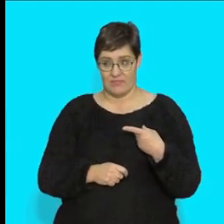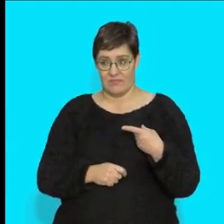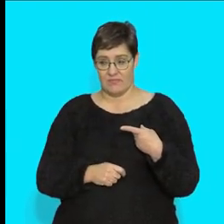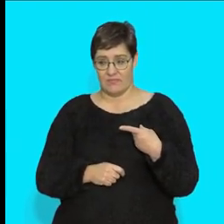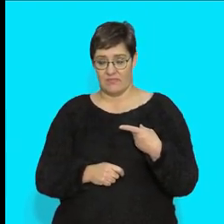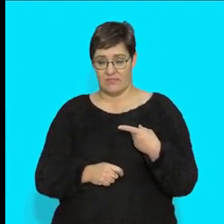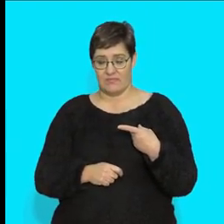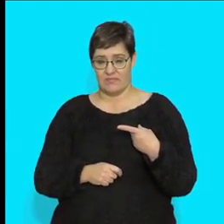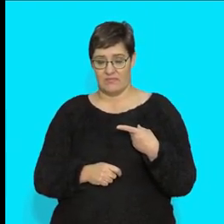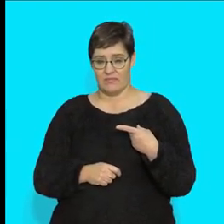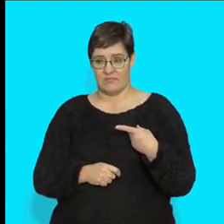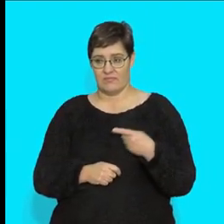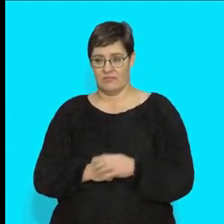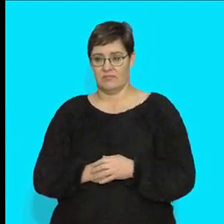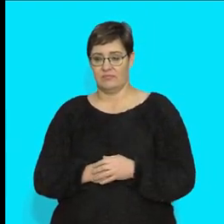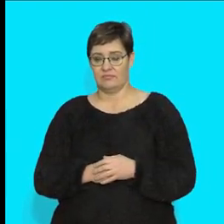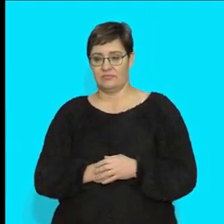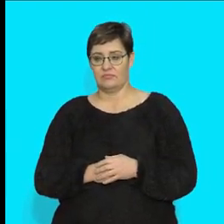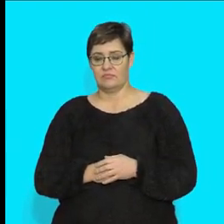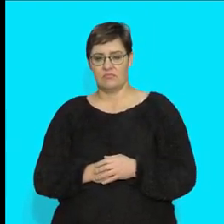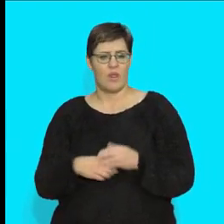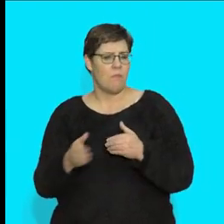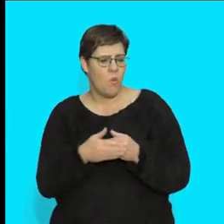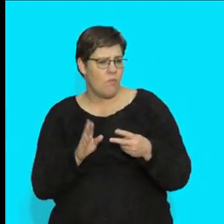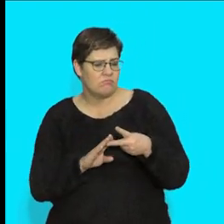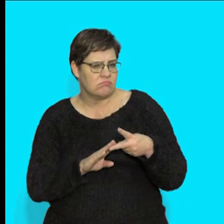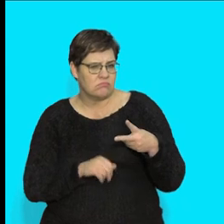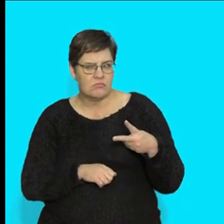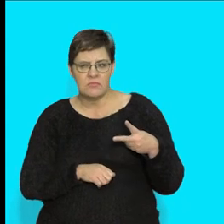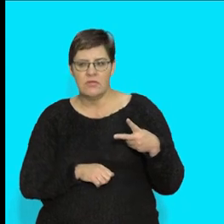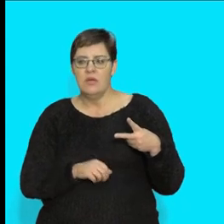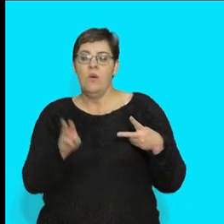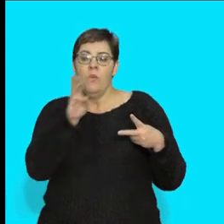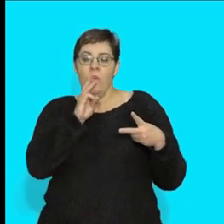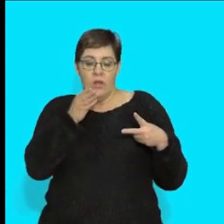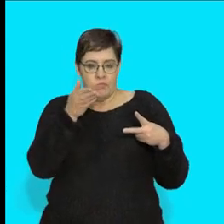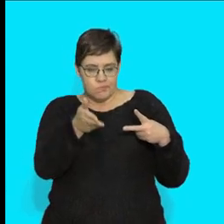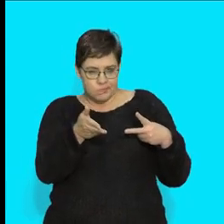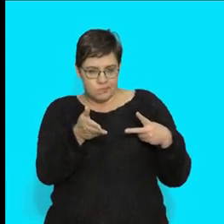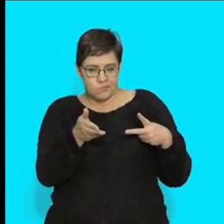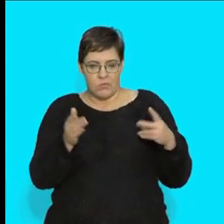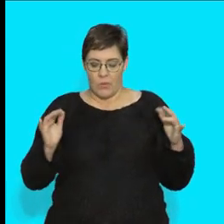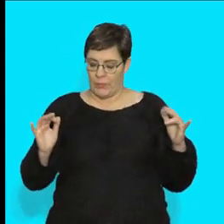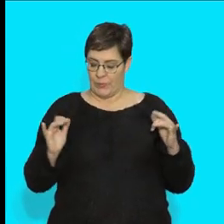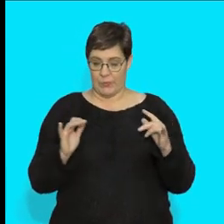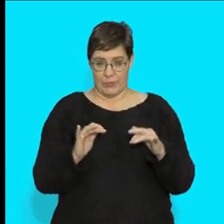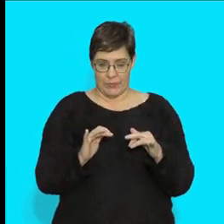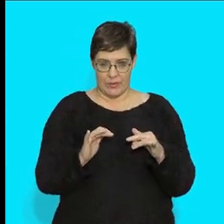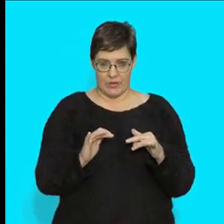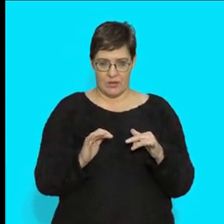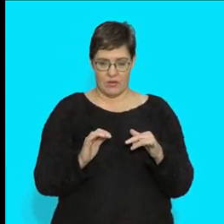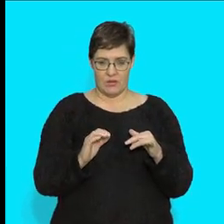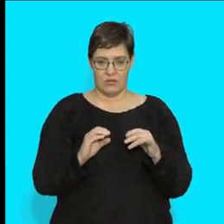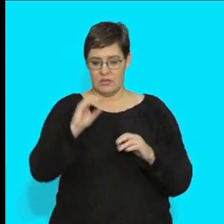Photosynthesis. Okay, there we go. And then what else? Here. Water is going to collect in these, all